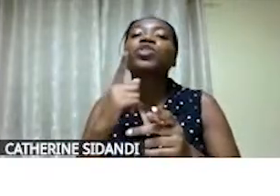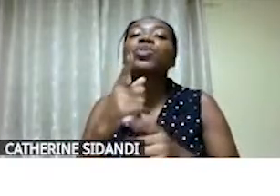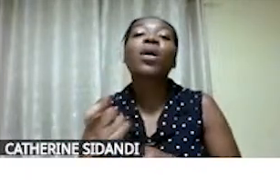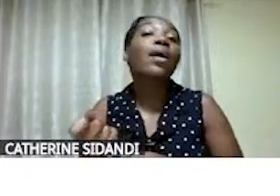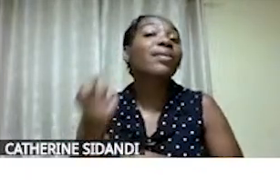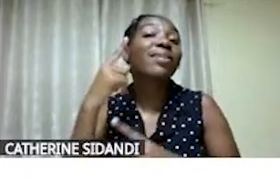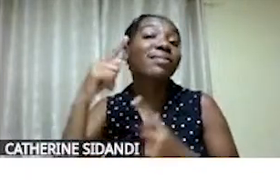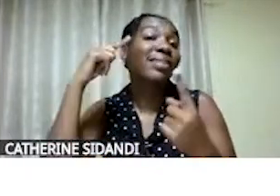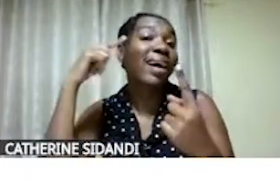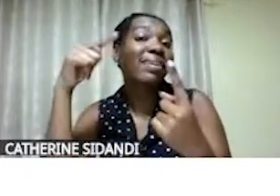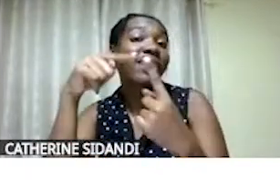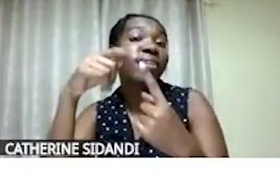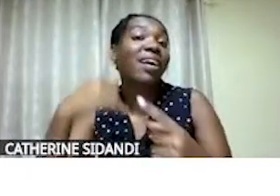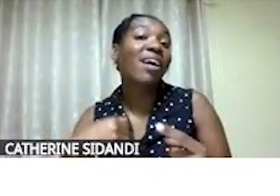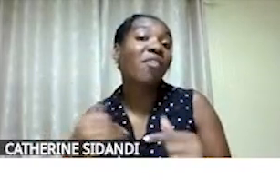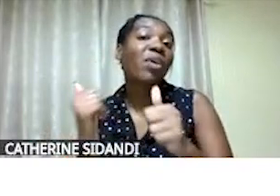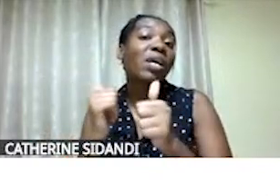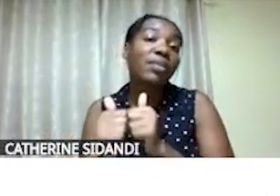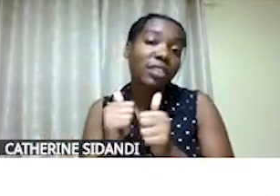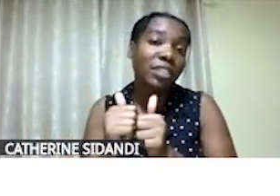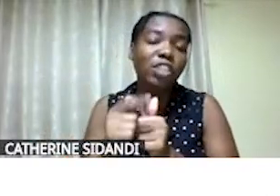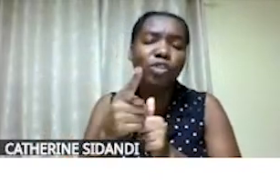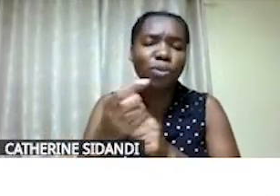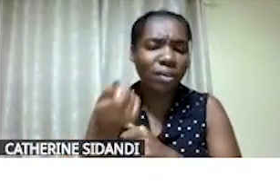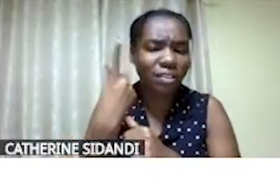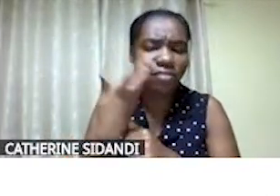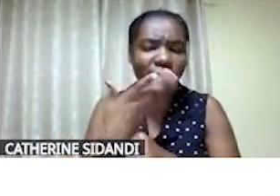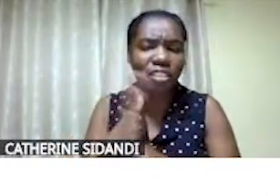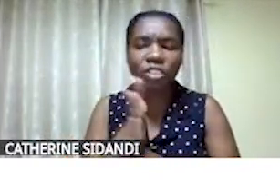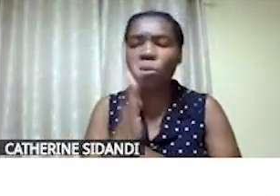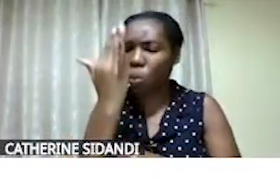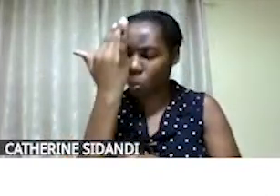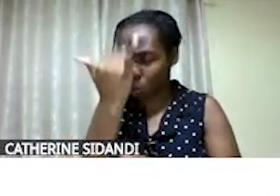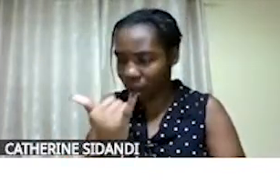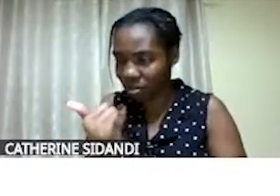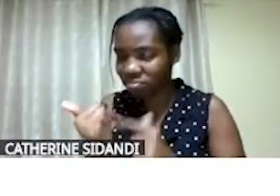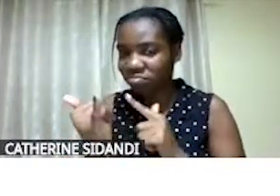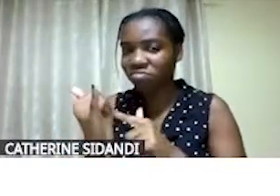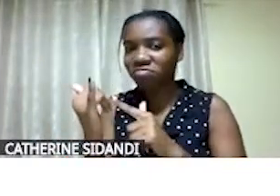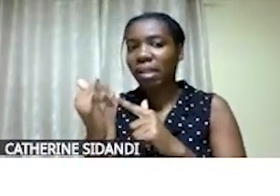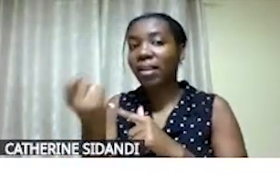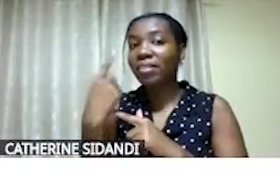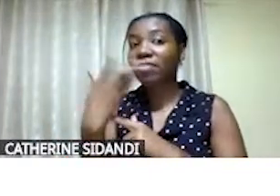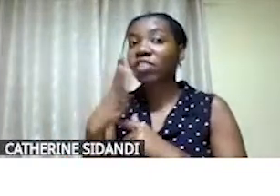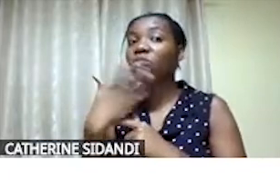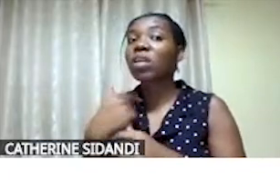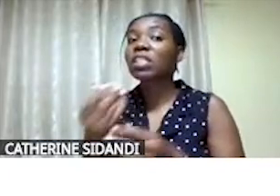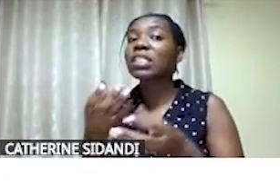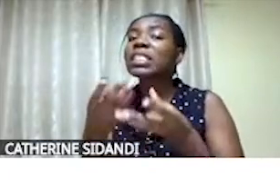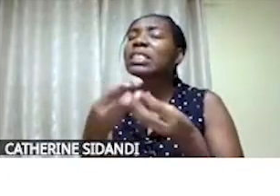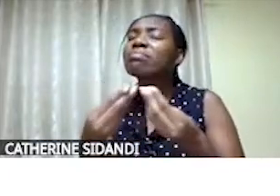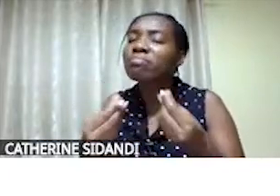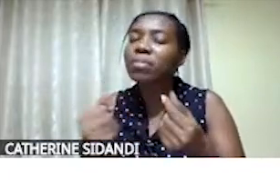target, because you've understood your why is to simplify processes. Then you'd ask yourself, who are